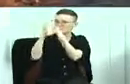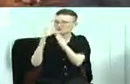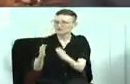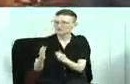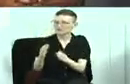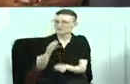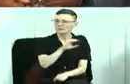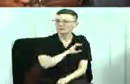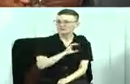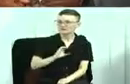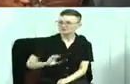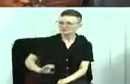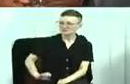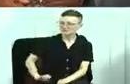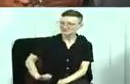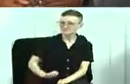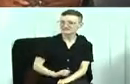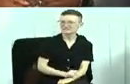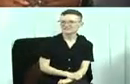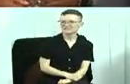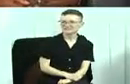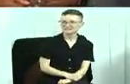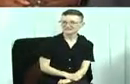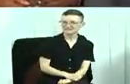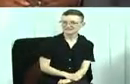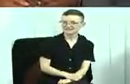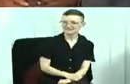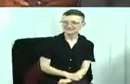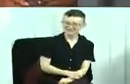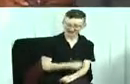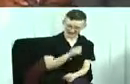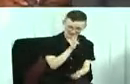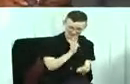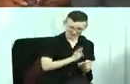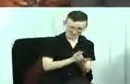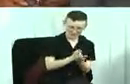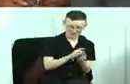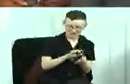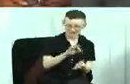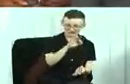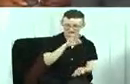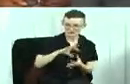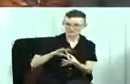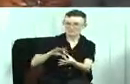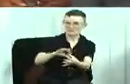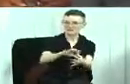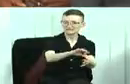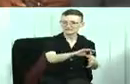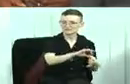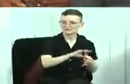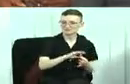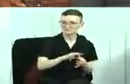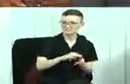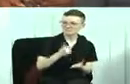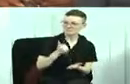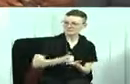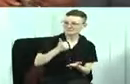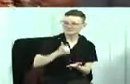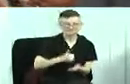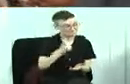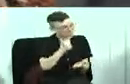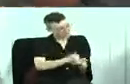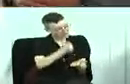in the name of the Christ, and in the name of the Holy Spirit that makes us one. Amen.